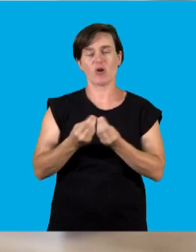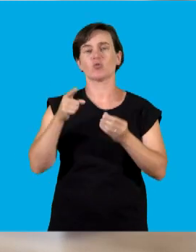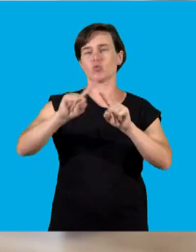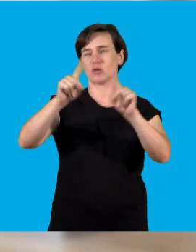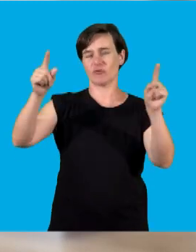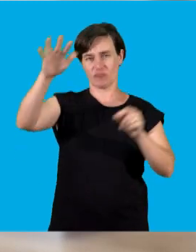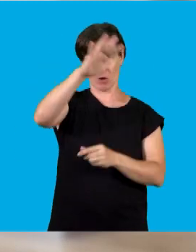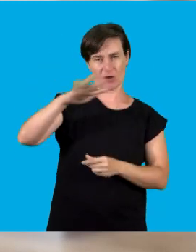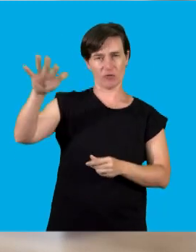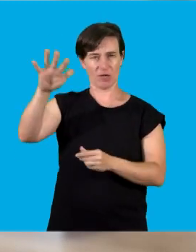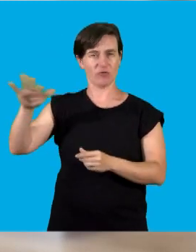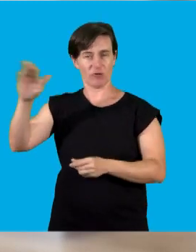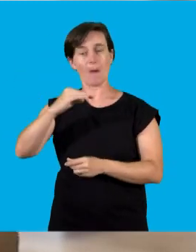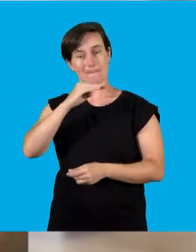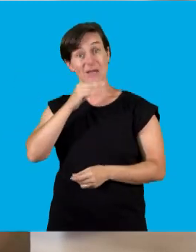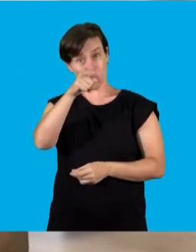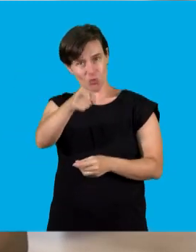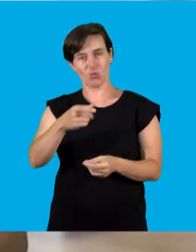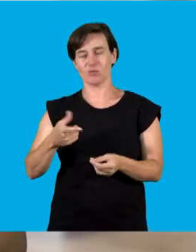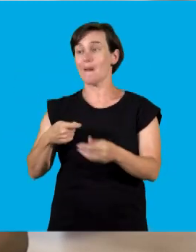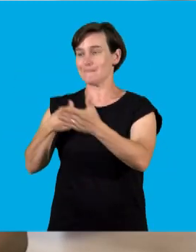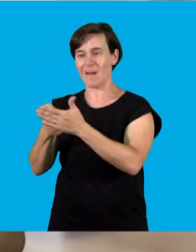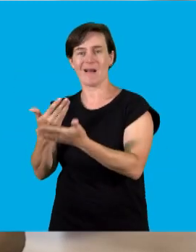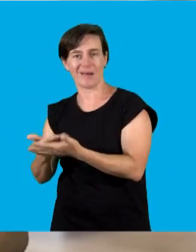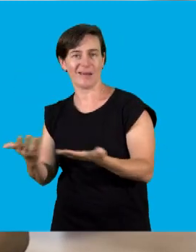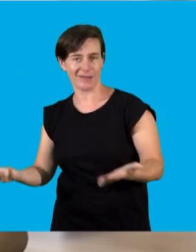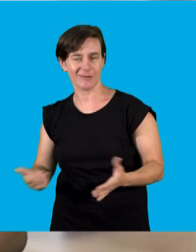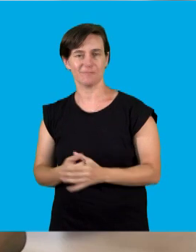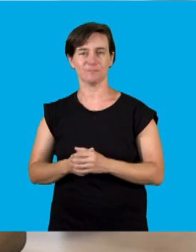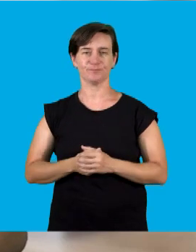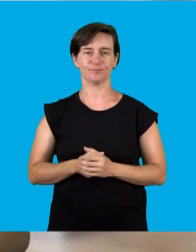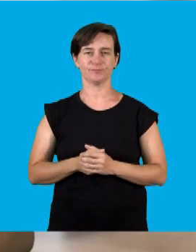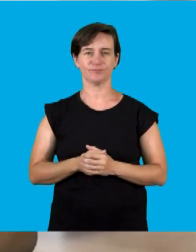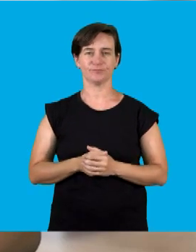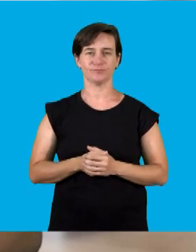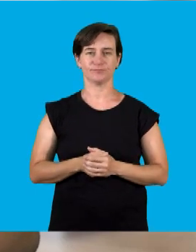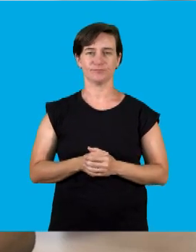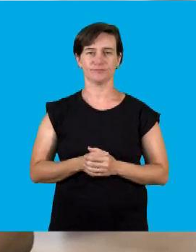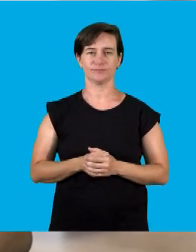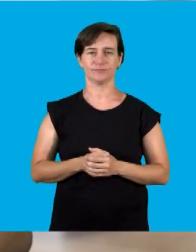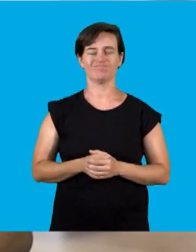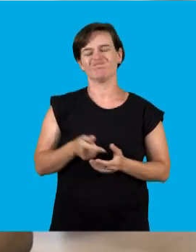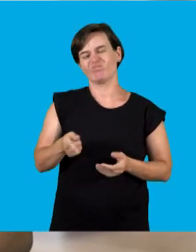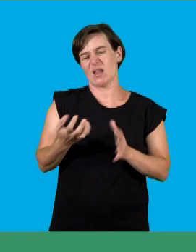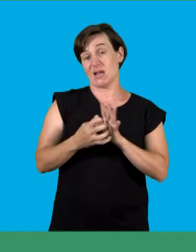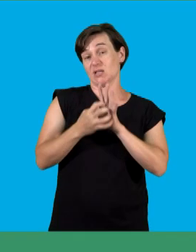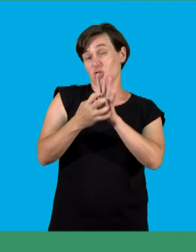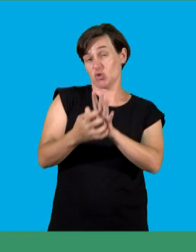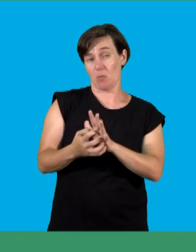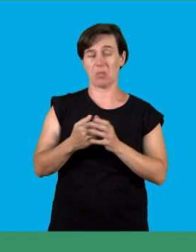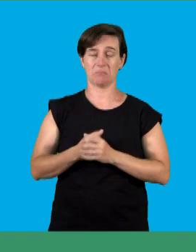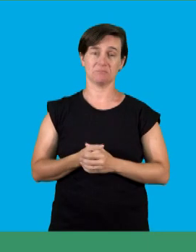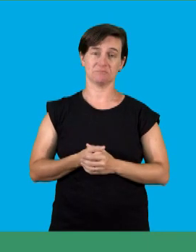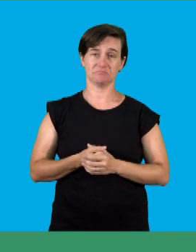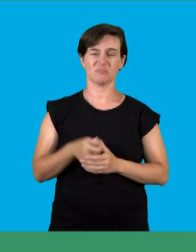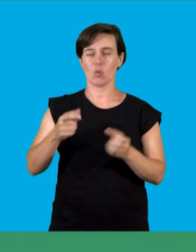consumers, me and you, can be able to access, can be able to buy those goods. Then here are the examples of industries